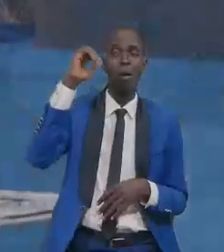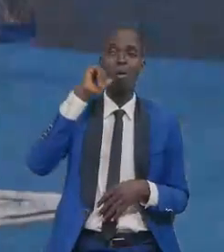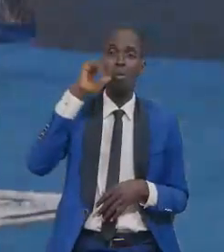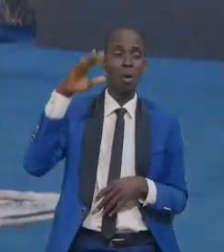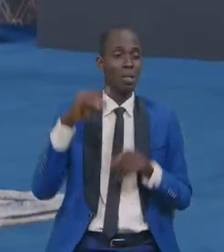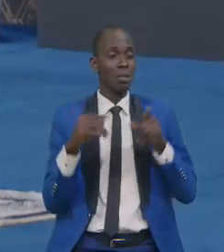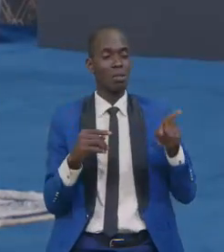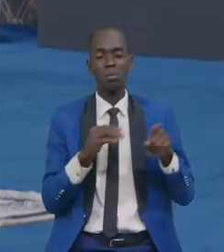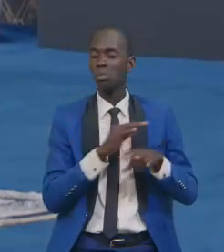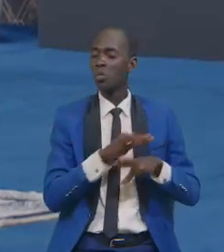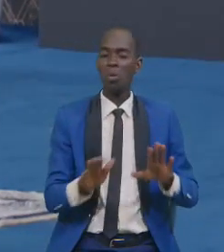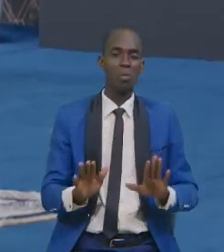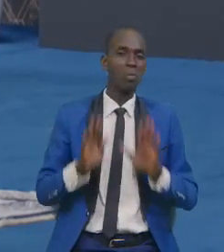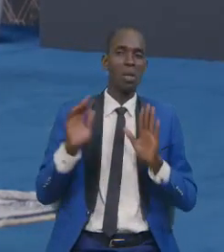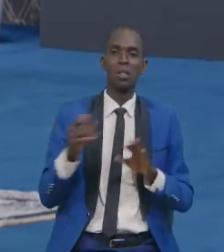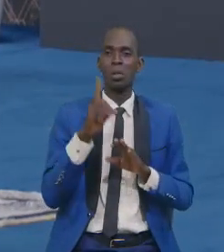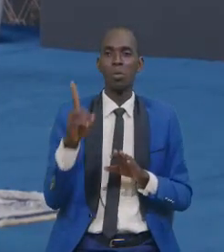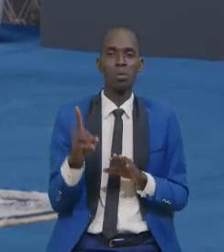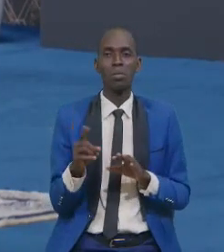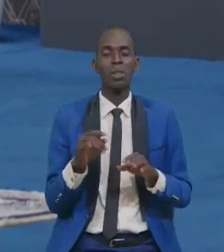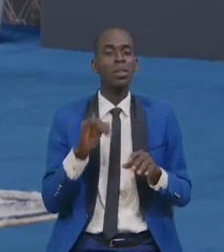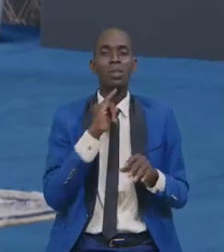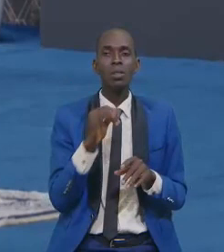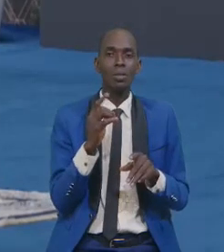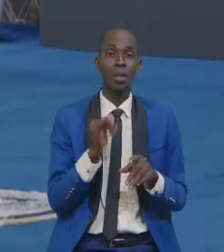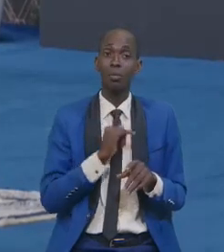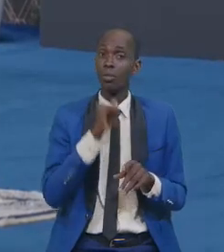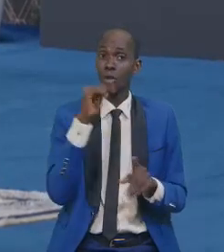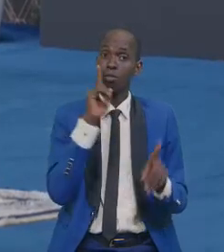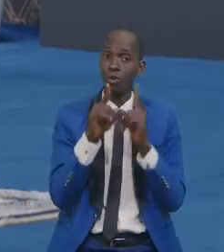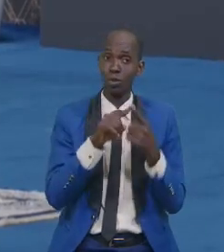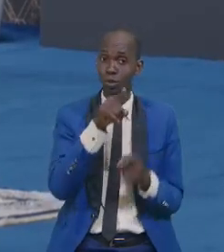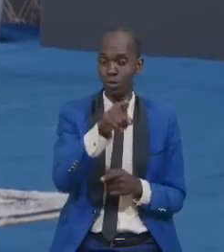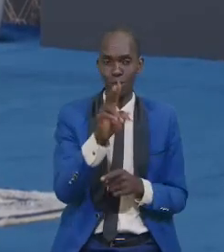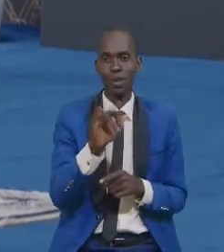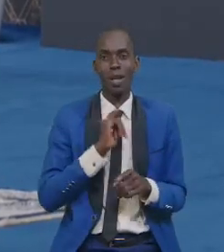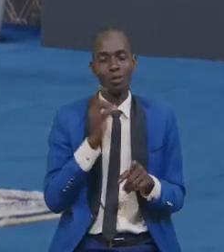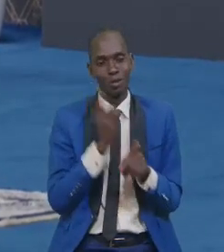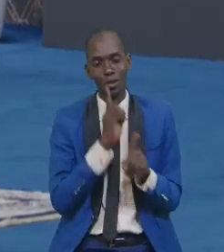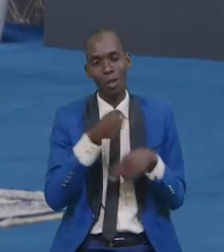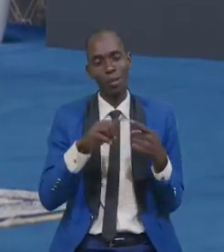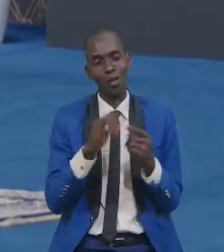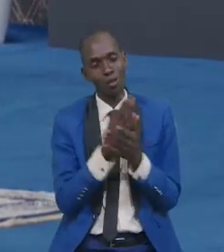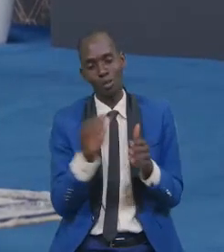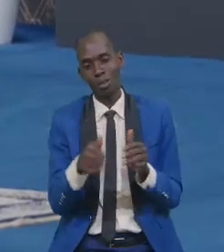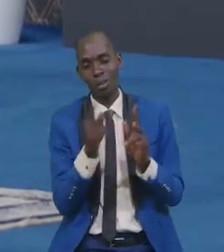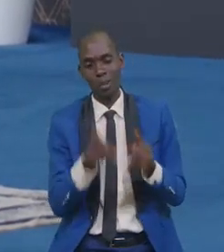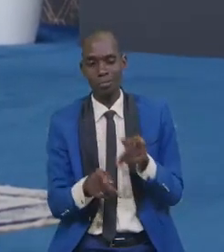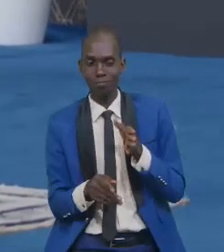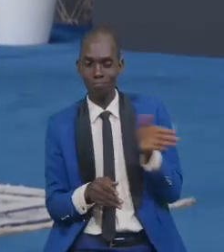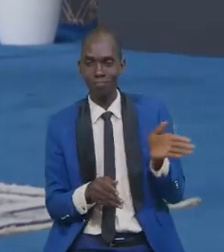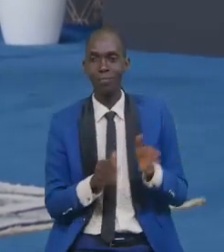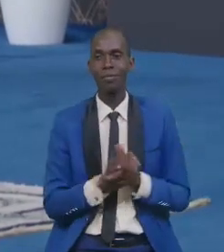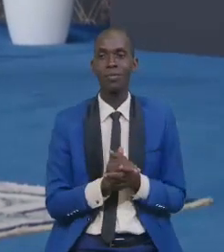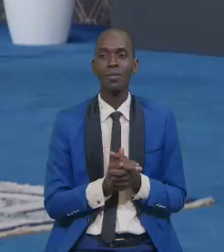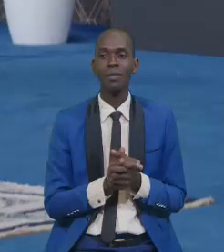fellow, destroyer. I'm not pointing at anybody. I'm, you know, just pointing, you know, preaching. And you know, that's